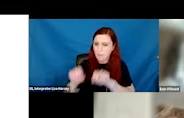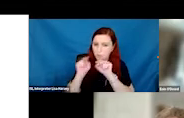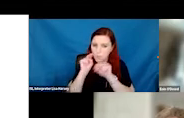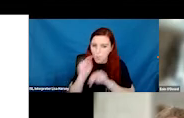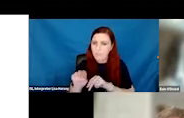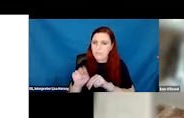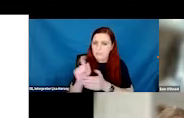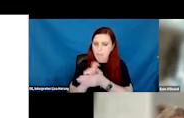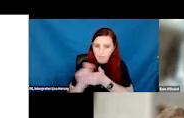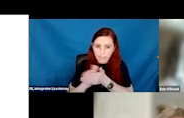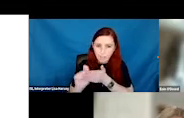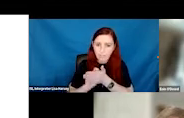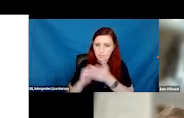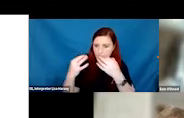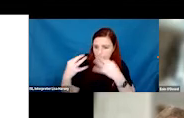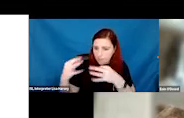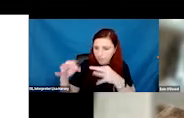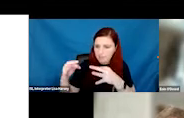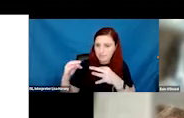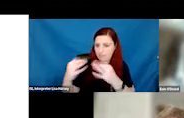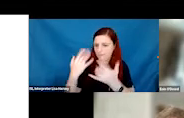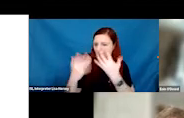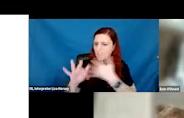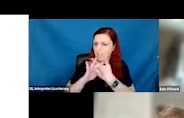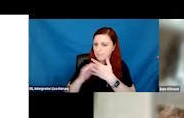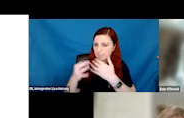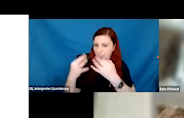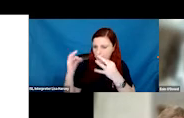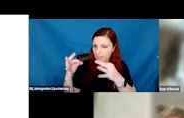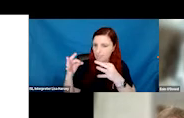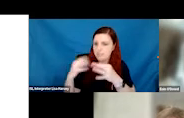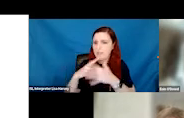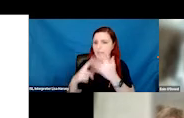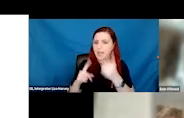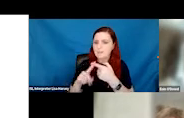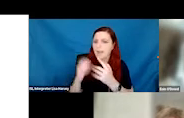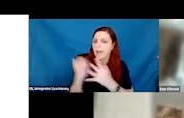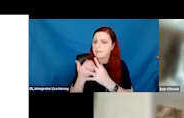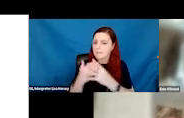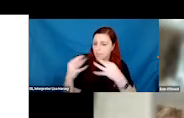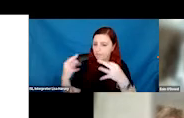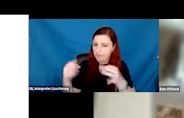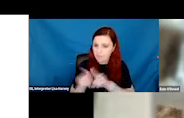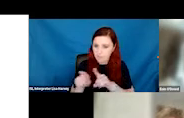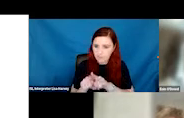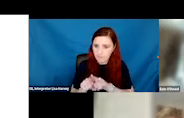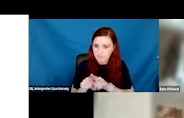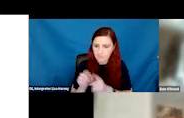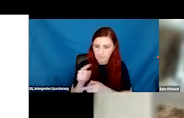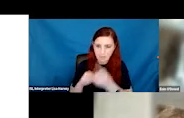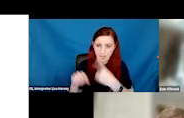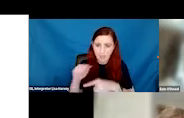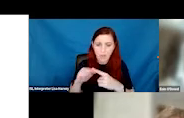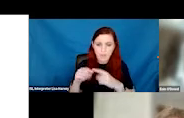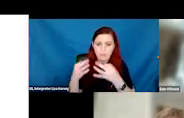commencement notices or applications, fire safety certificates, and our disability access certificates, and our certificates of compliance and completion